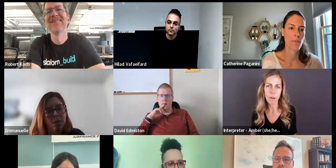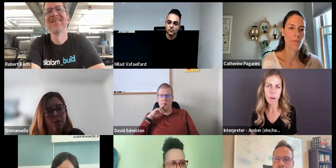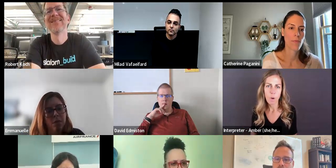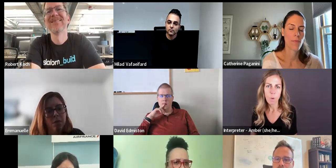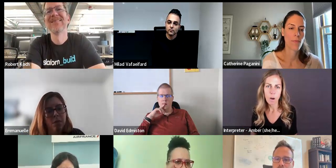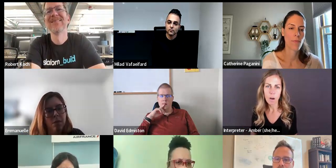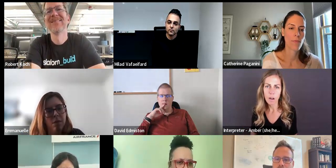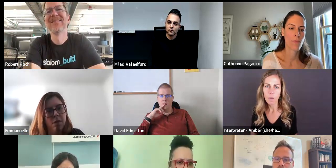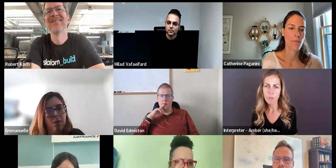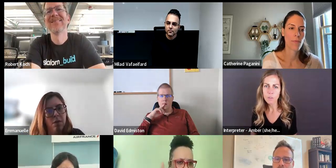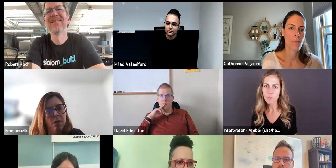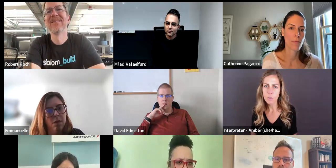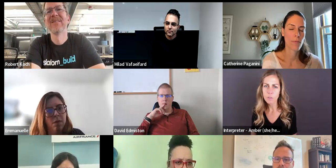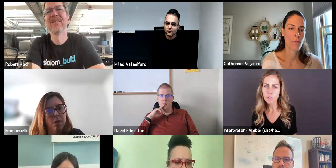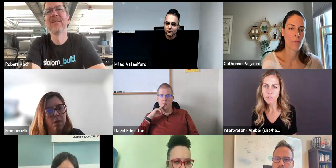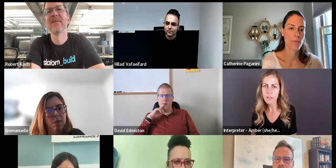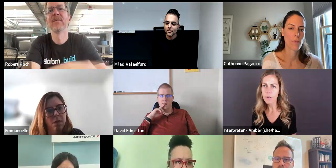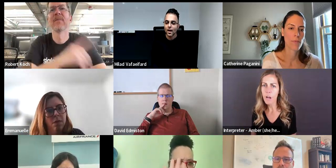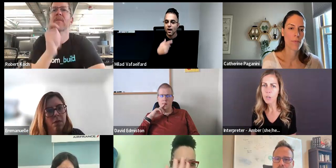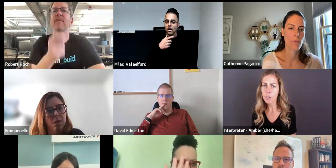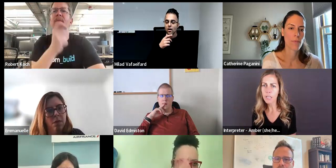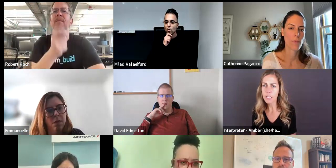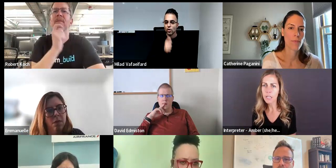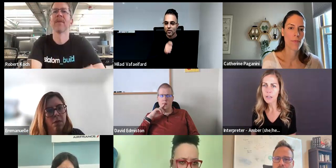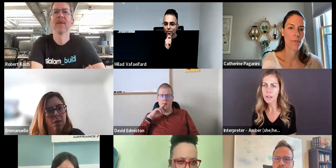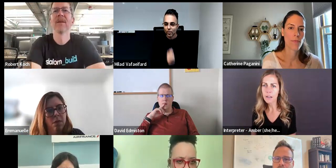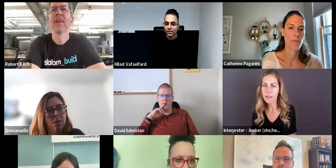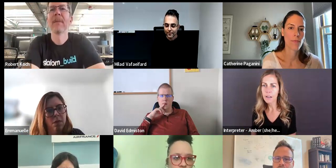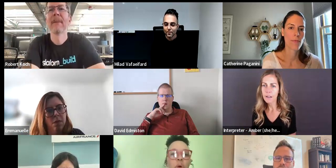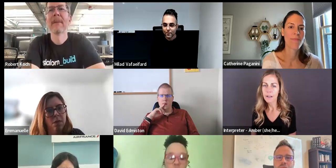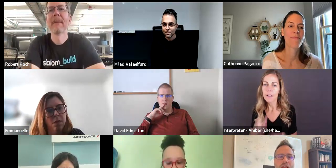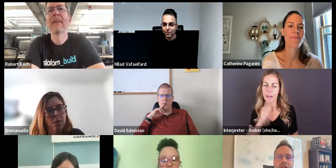Europe, or what's your sign for Hungary?